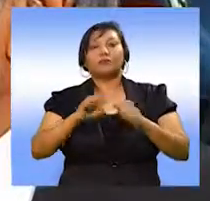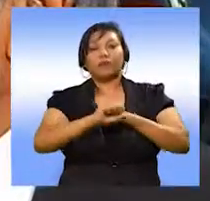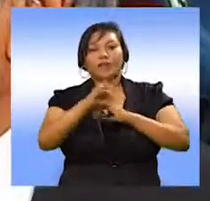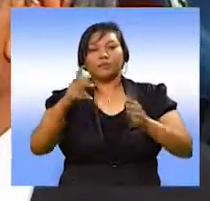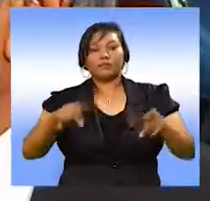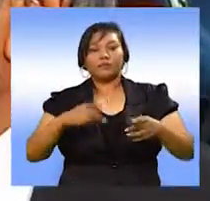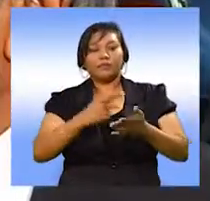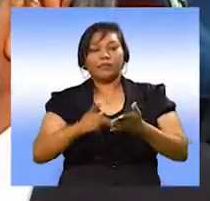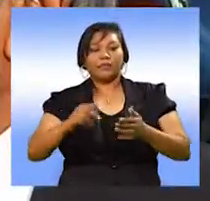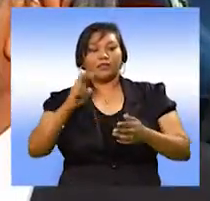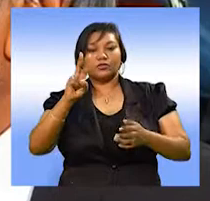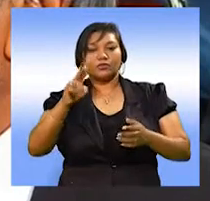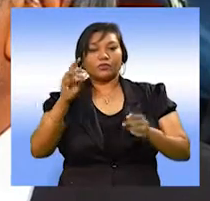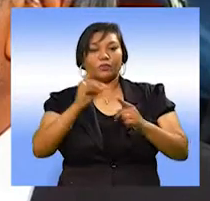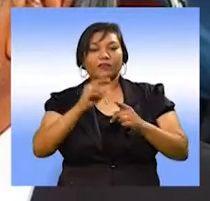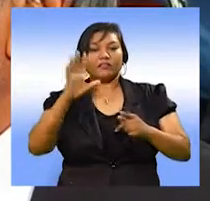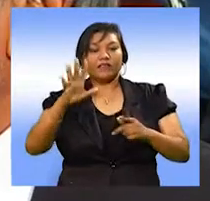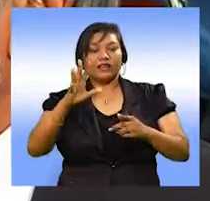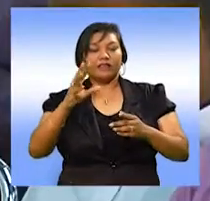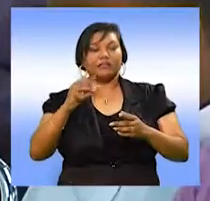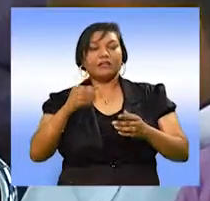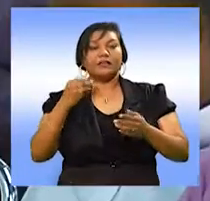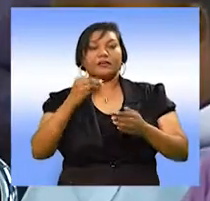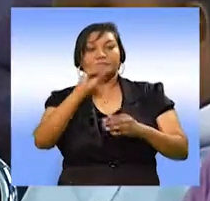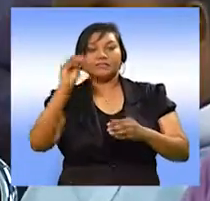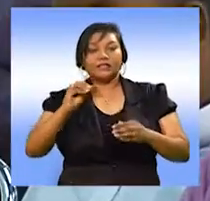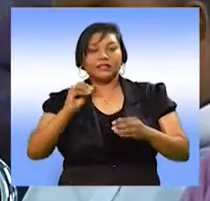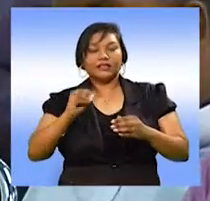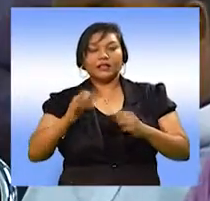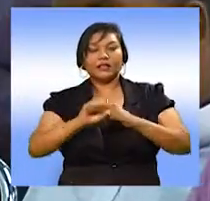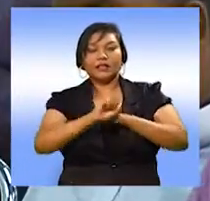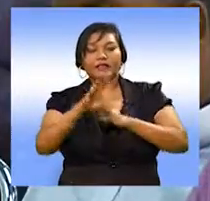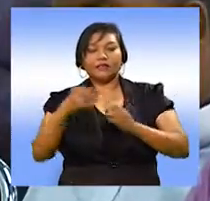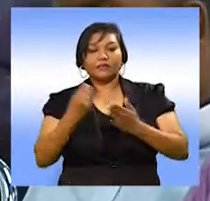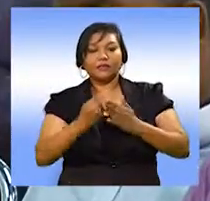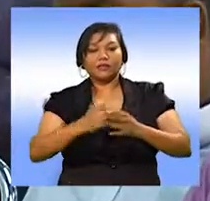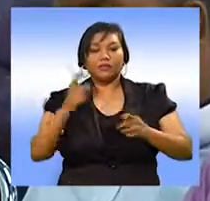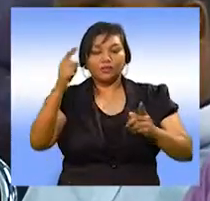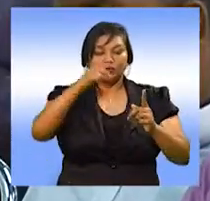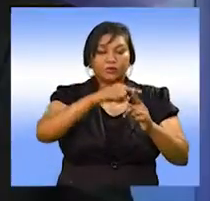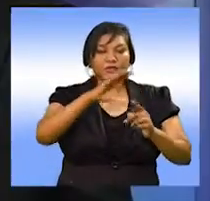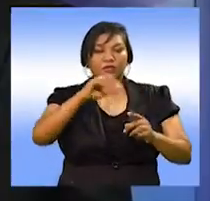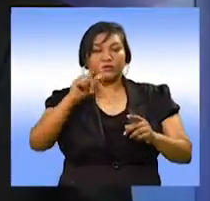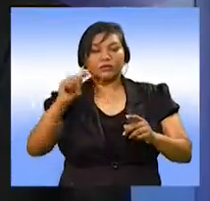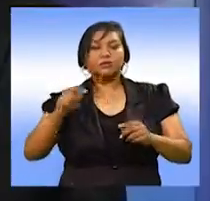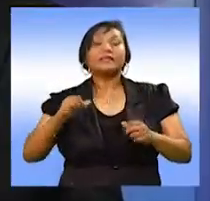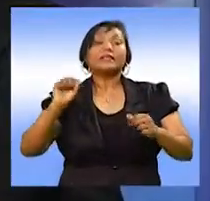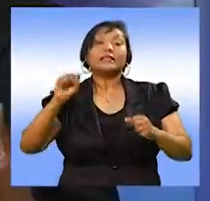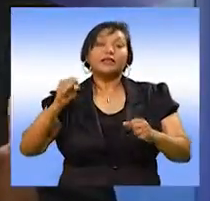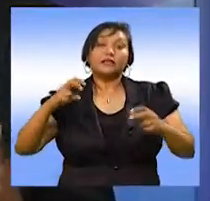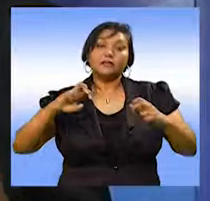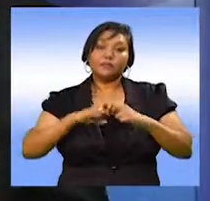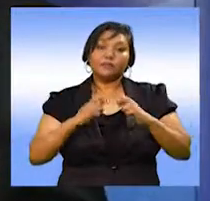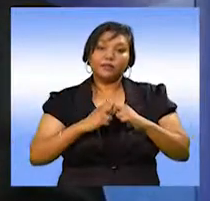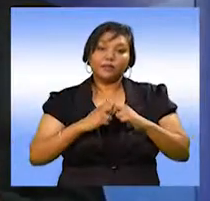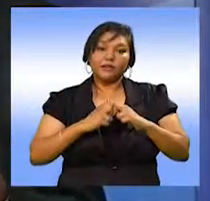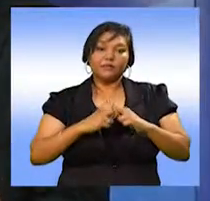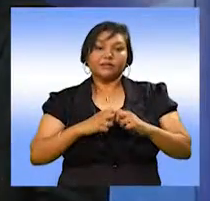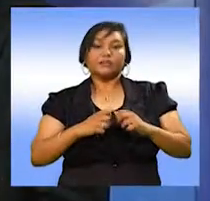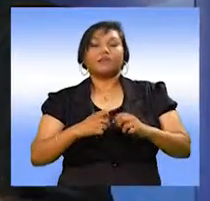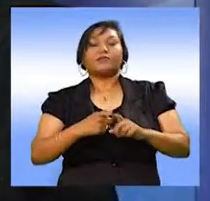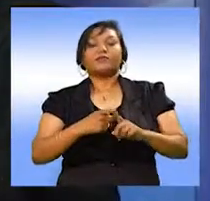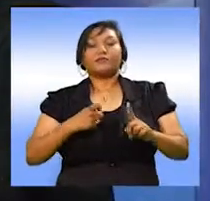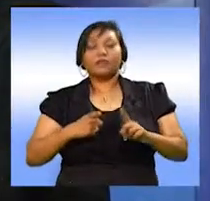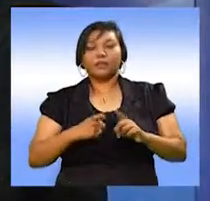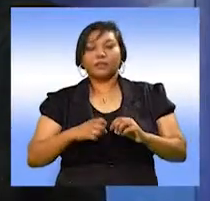the annual advertising revenue, and that's what it currently is. The challenge does exist in terms of, from a broadcast